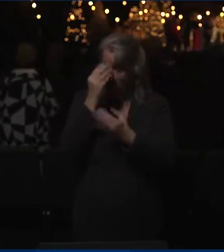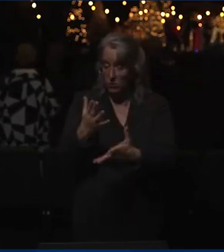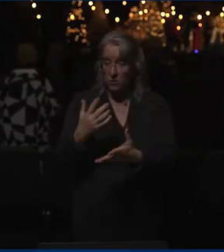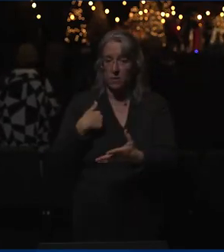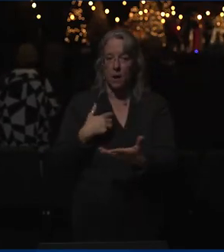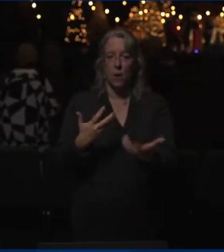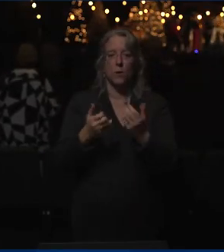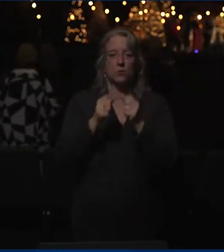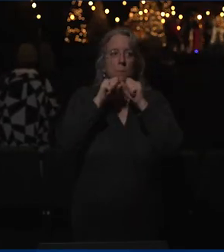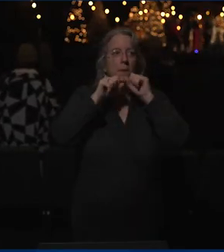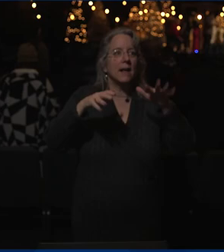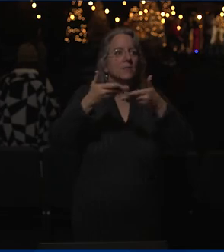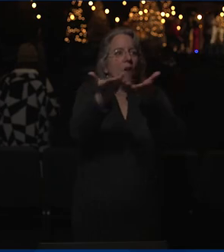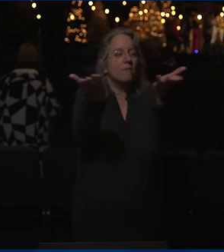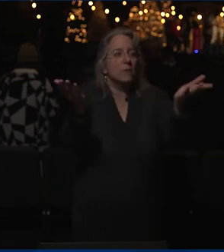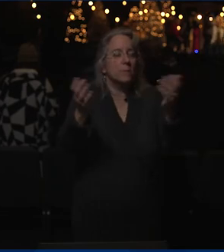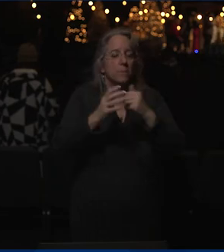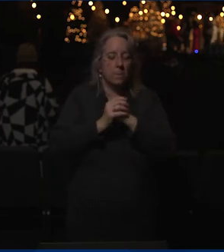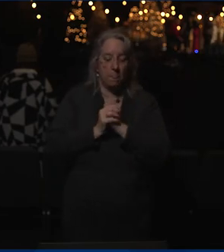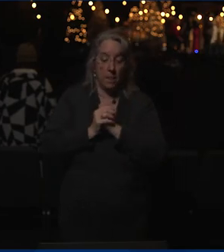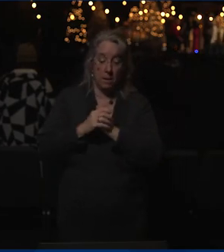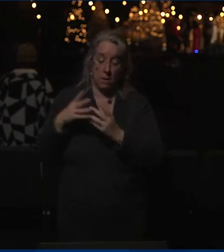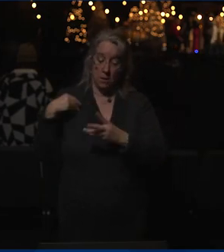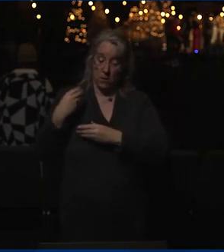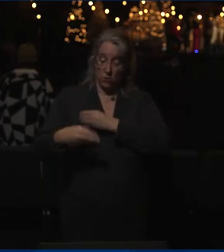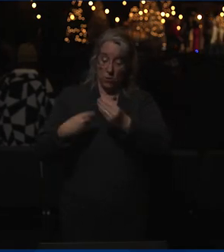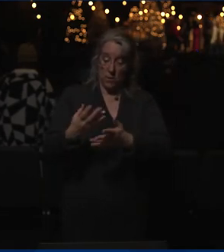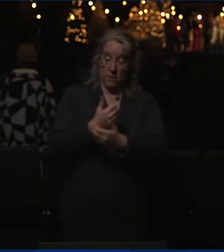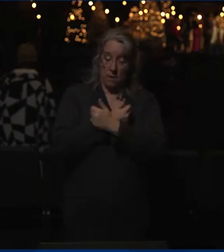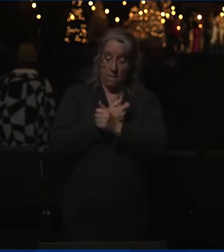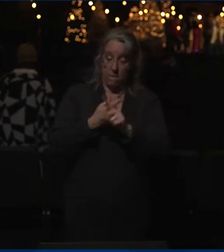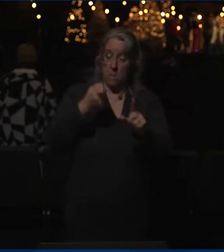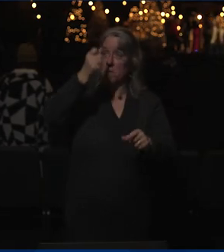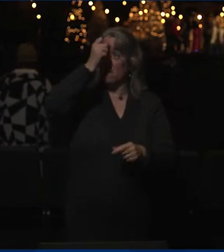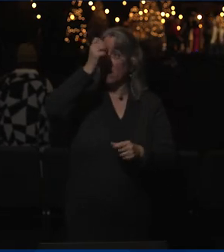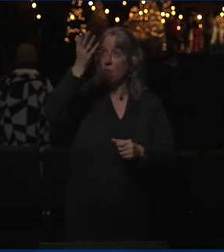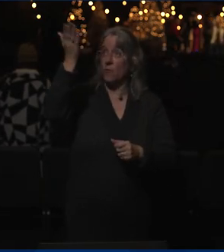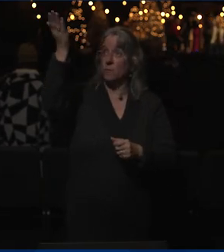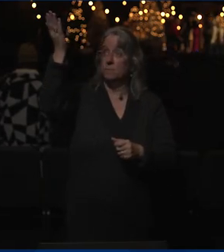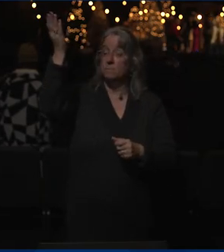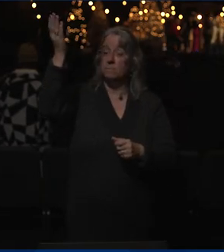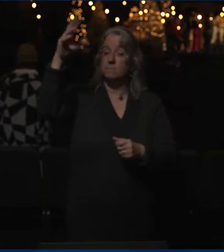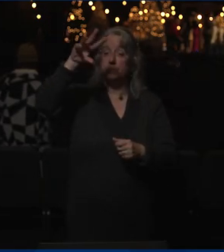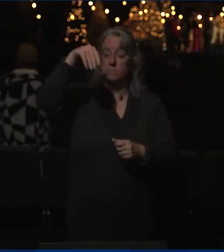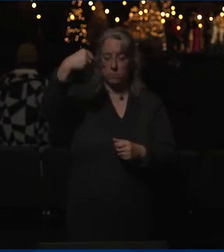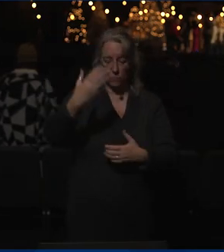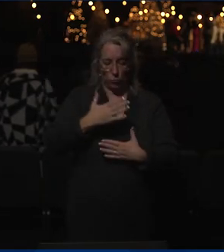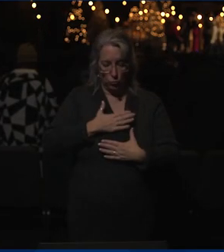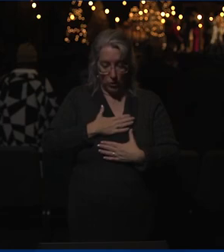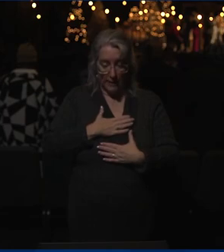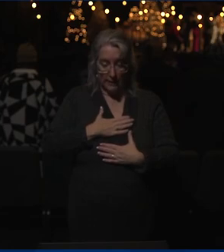May the generous love of the Father and the grace